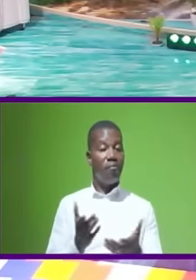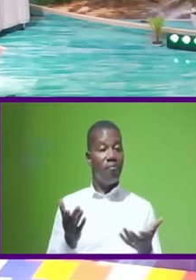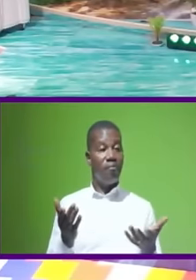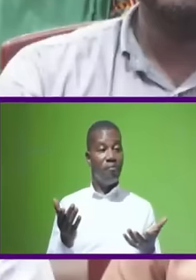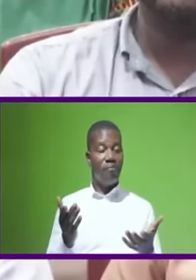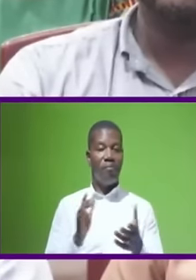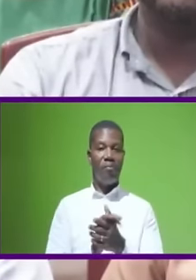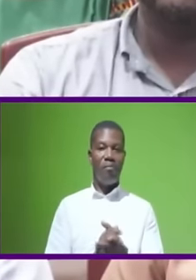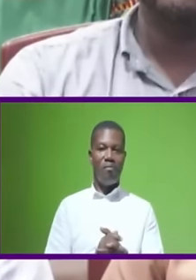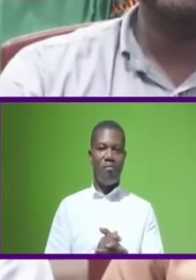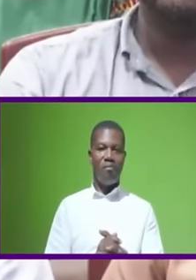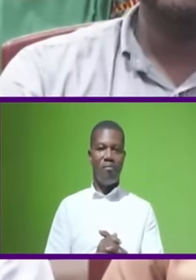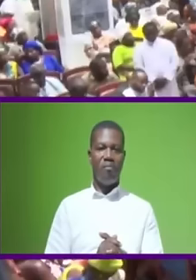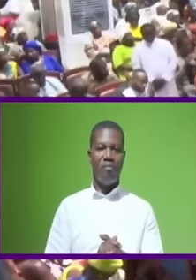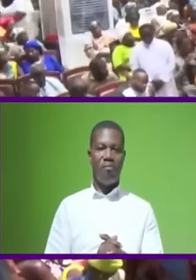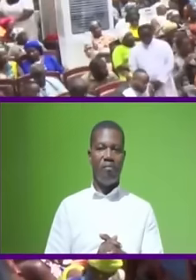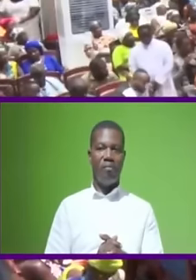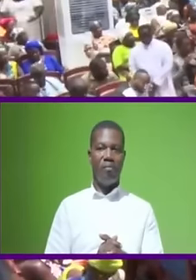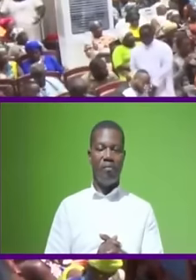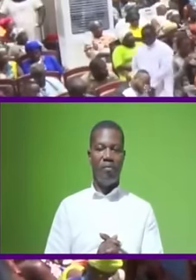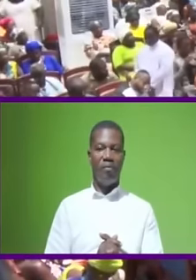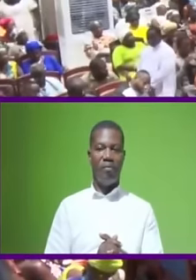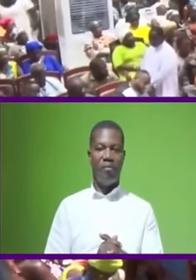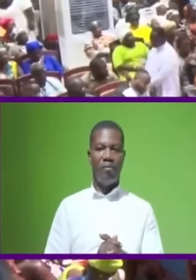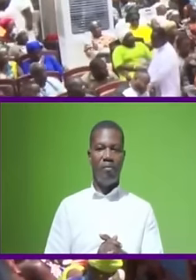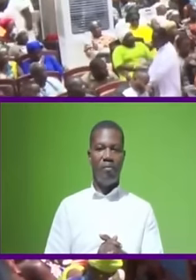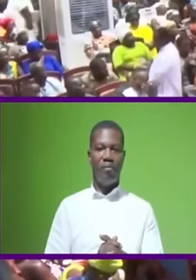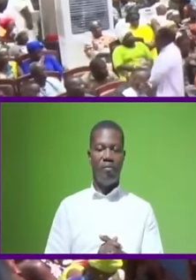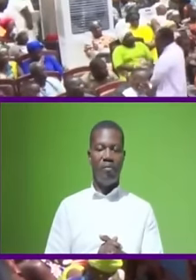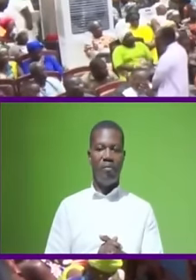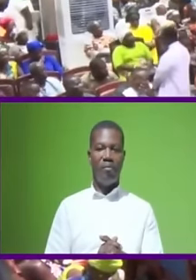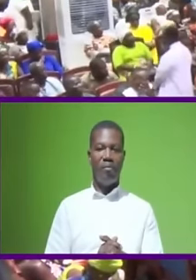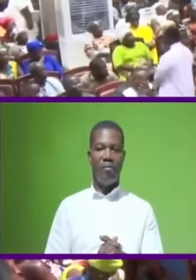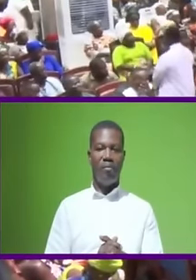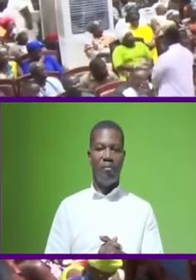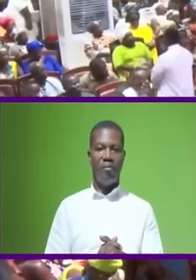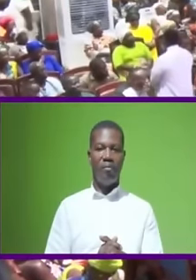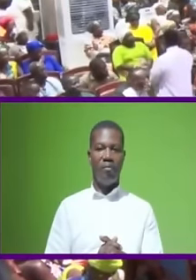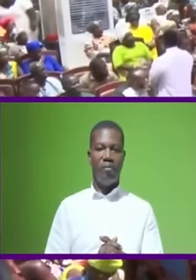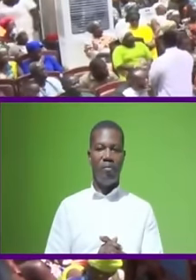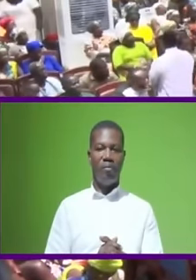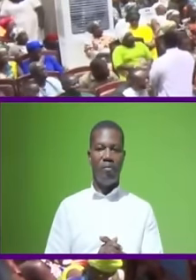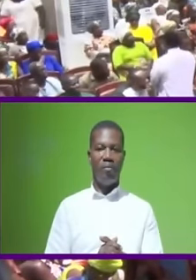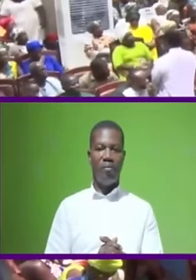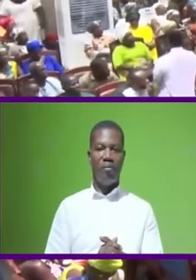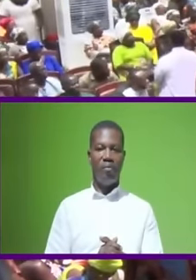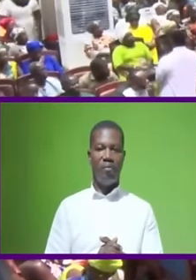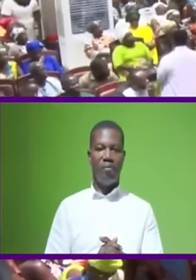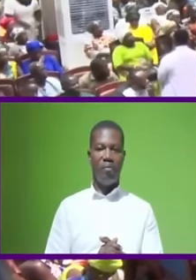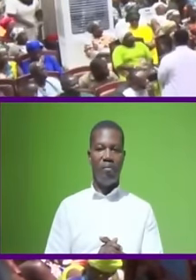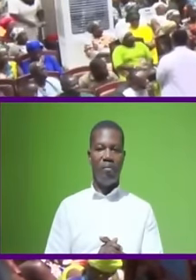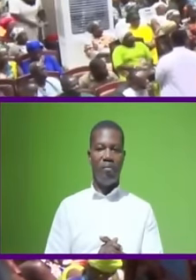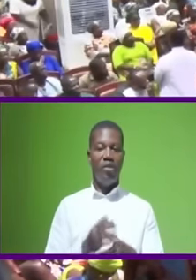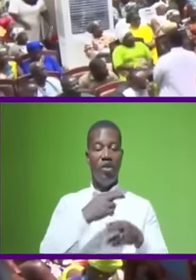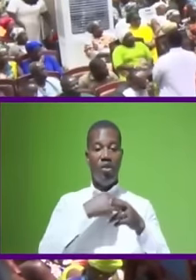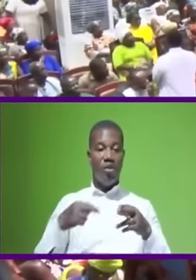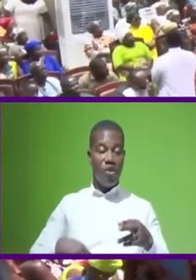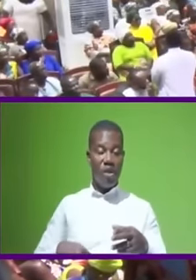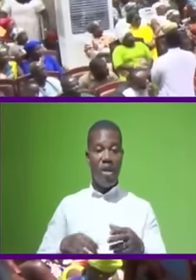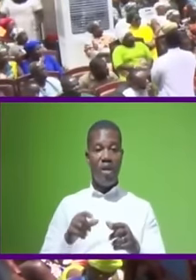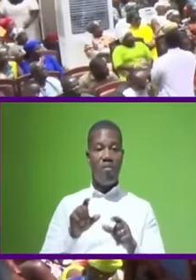yourself why I did not take it, or I don't even seek for a portion out of this money. Philadelphia